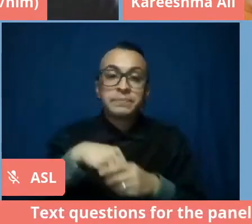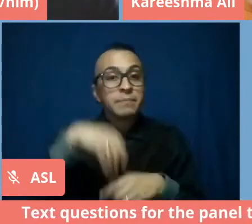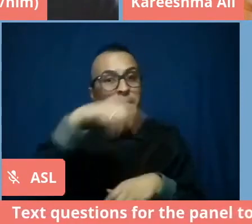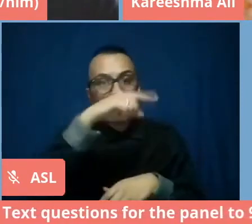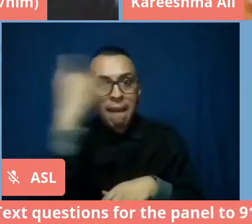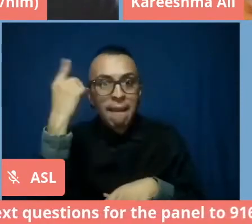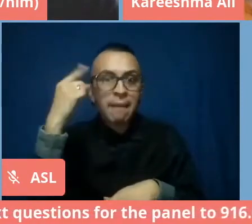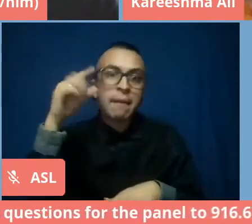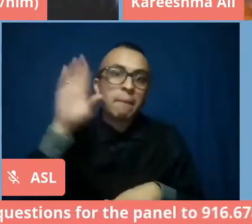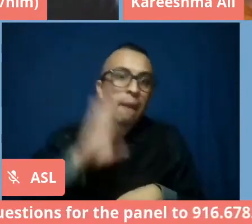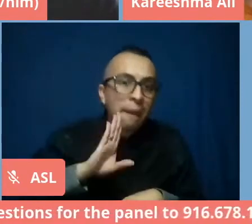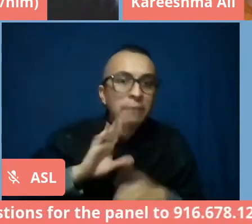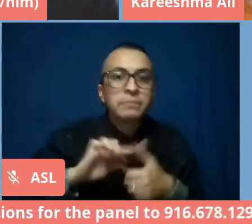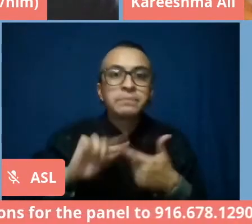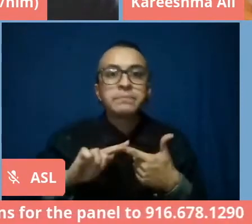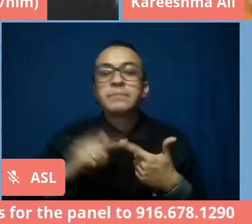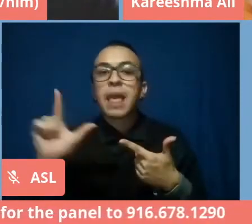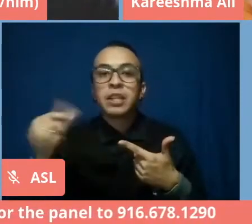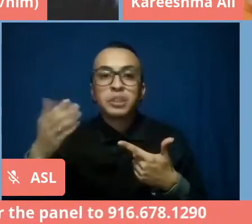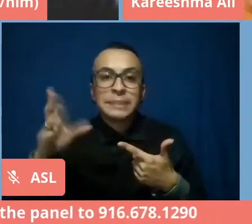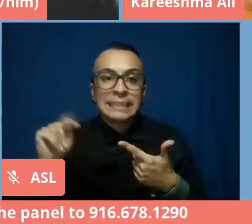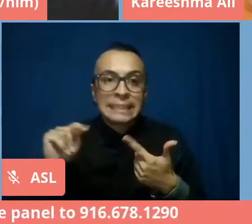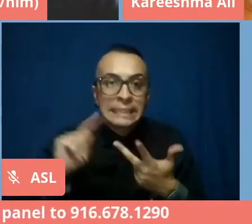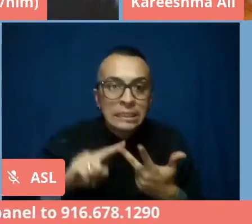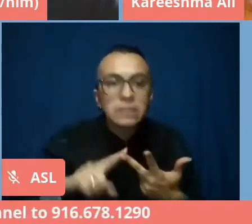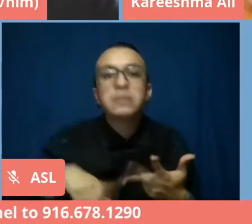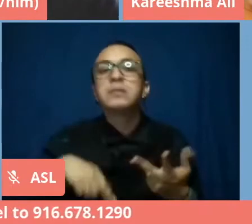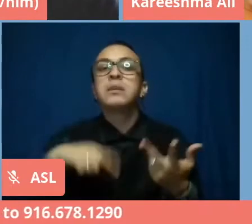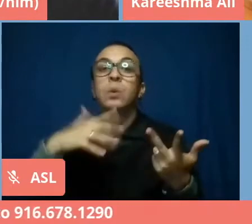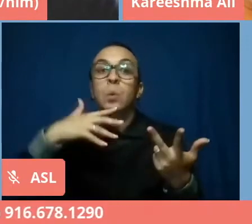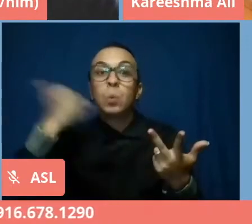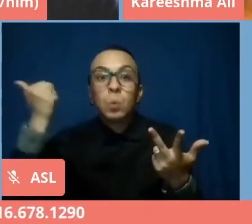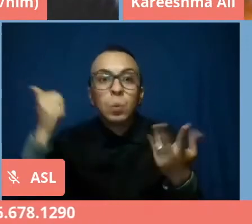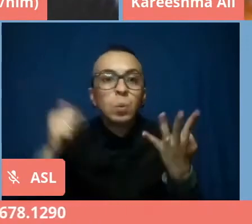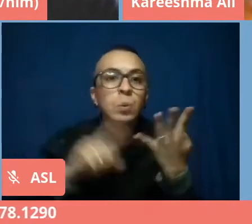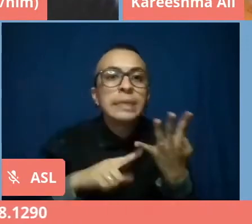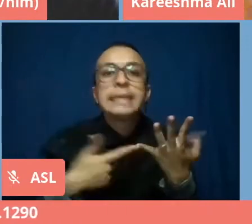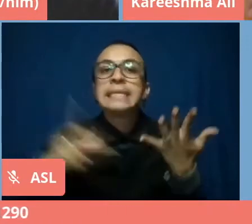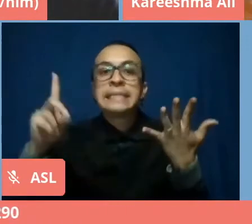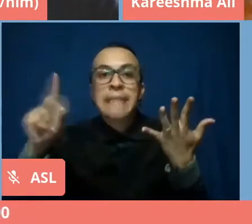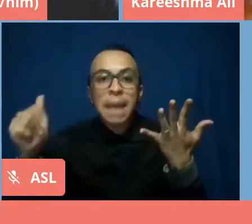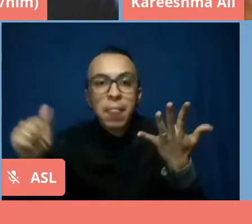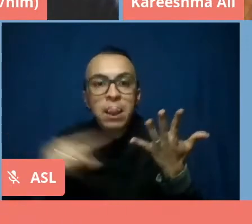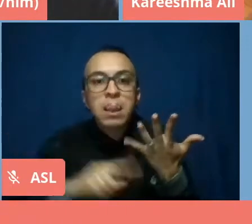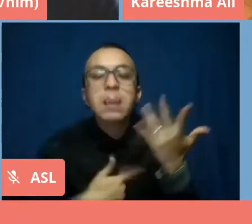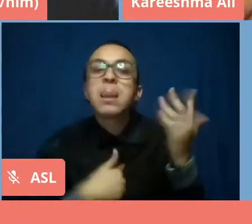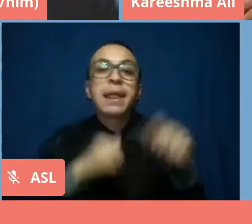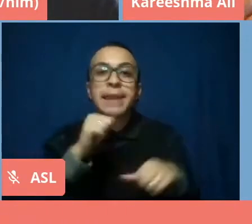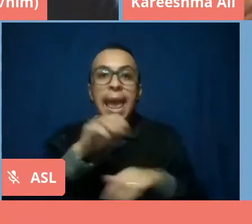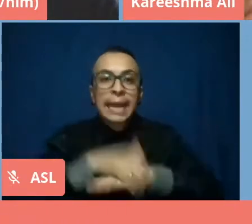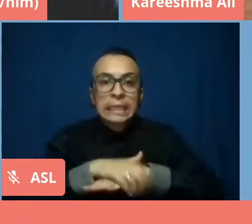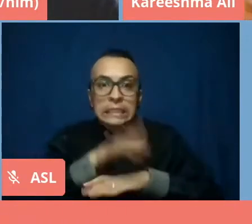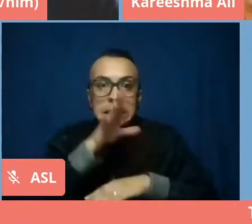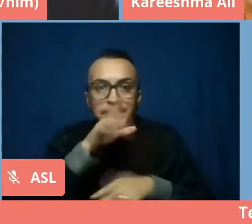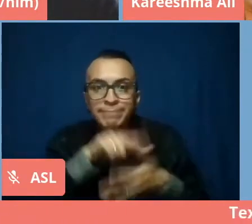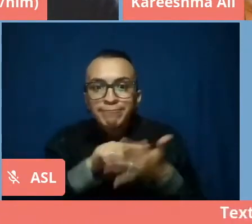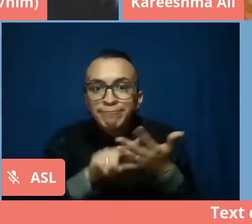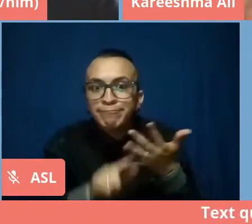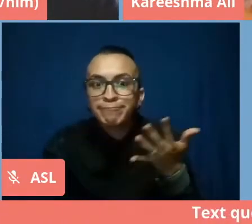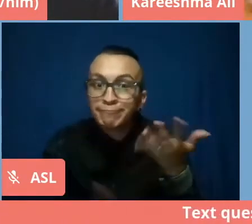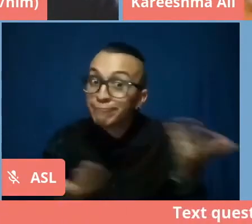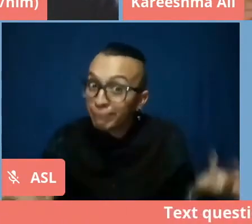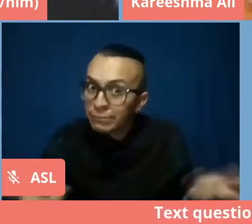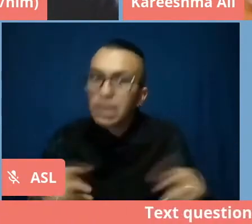older adults, LGBTQ older adults, people with disabilities, people that may not speak English, etc. And then also considering